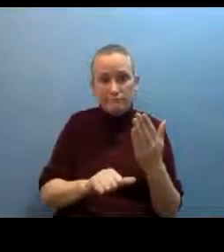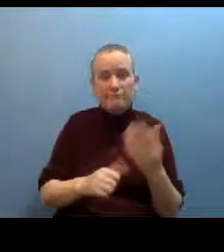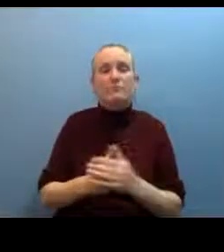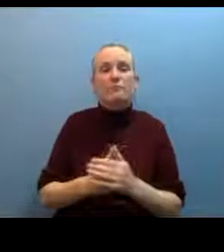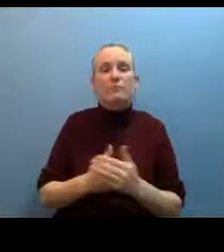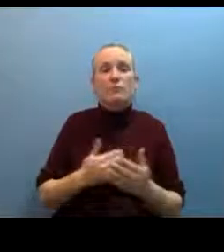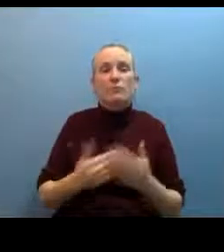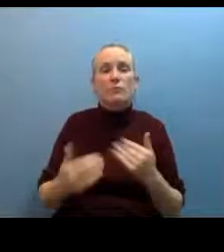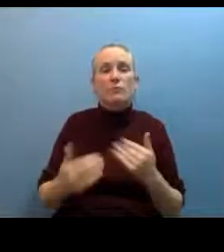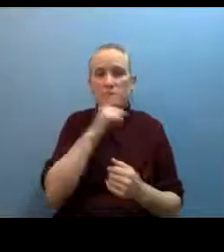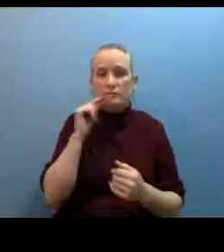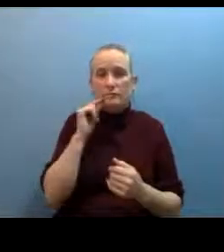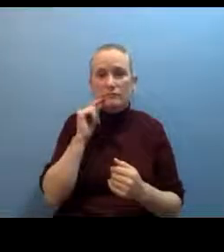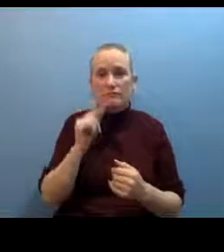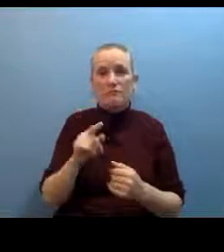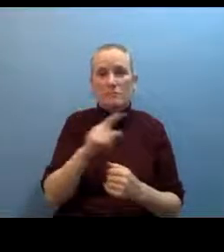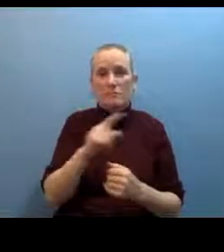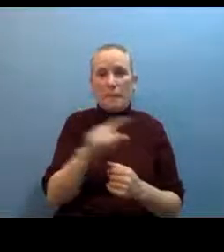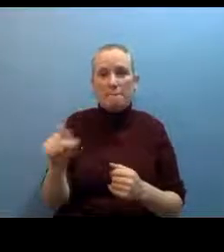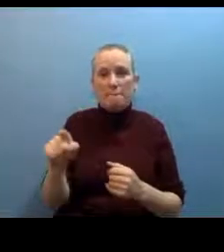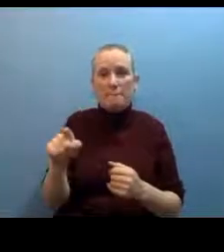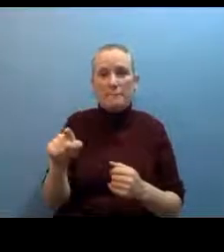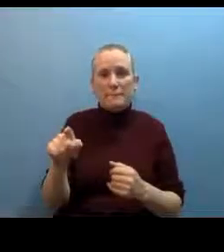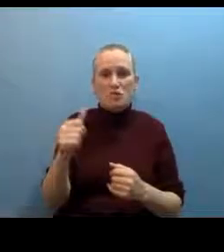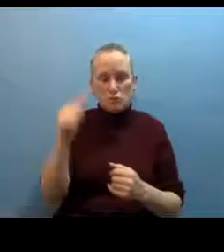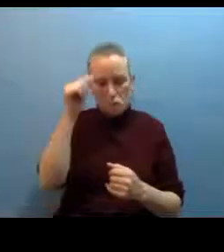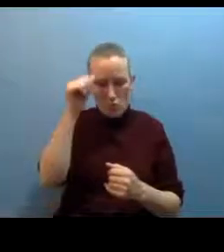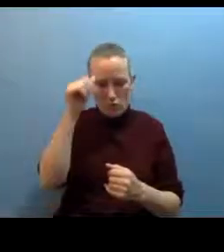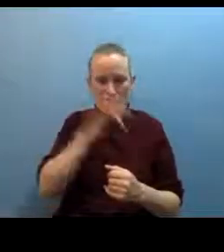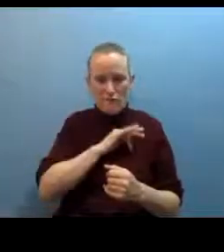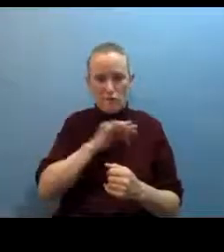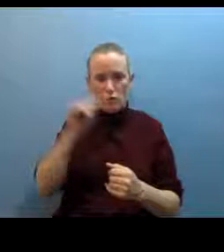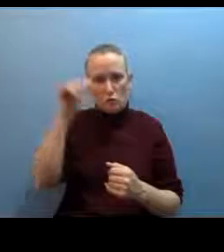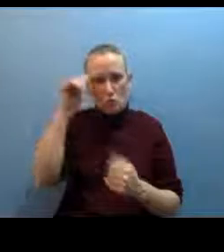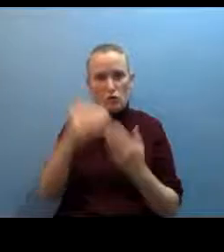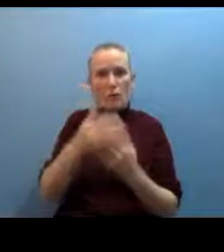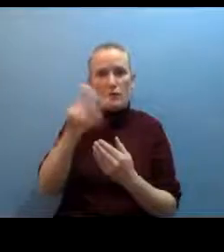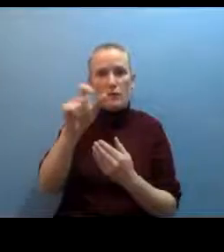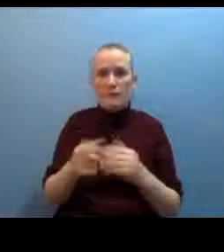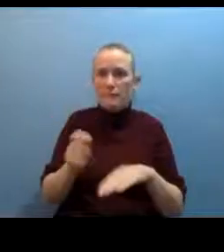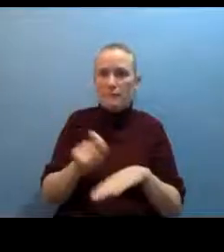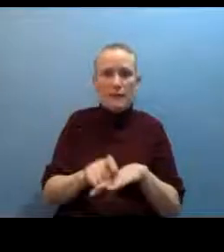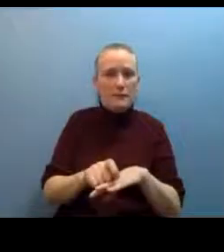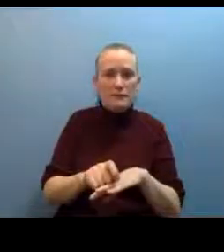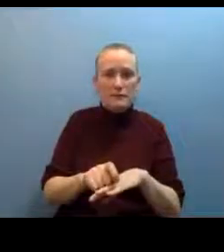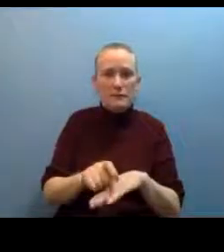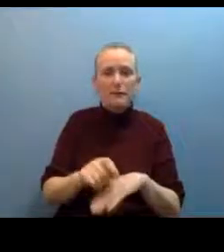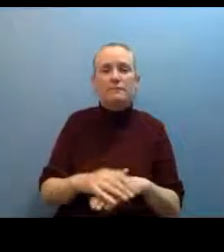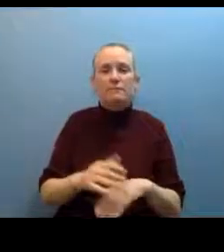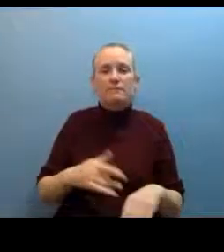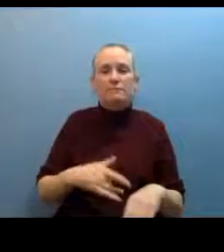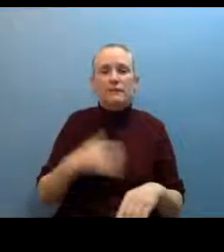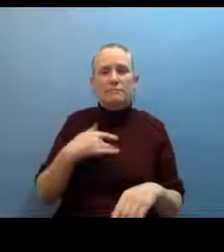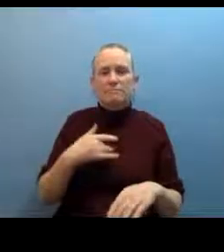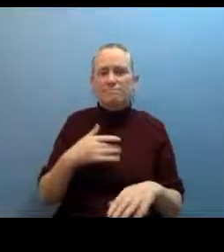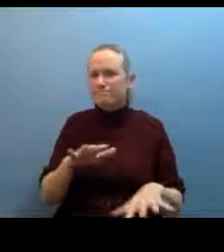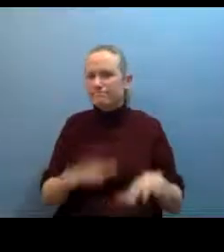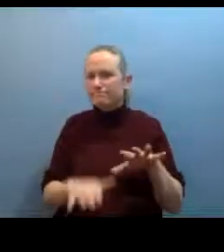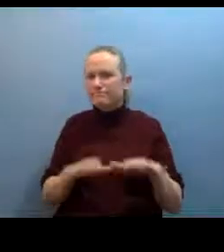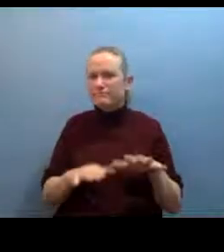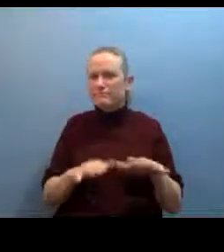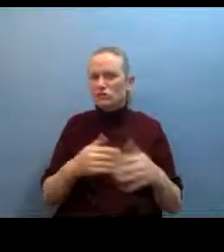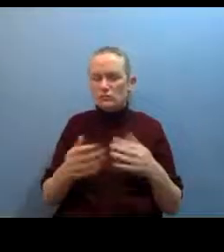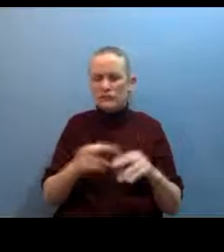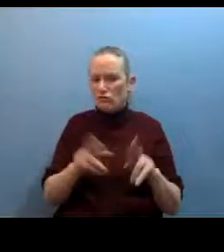is you as a parent know your young person best, and if you have a sense that something is not quite right for them,